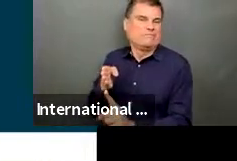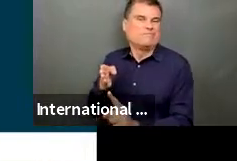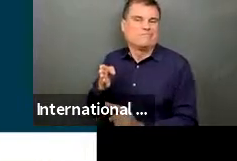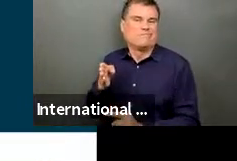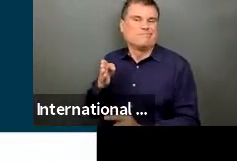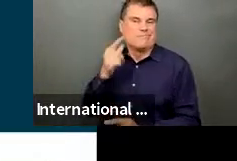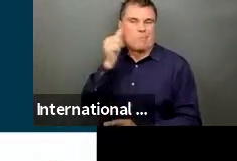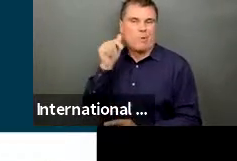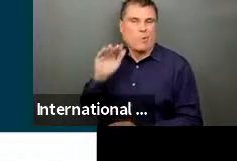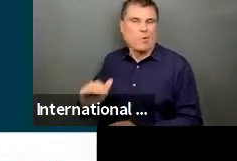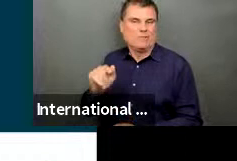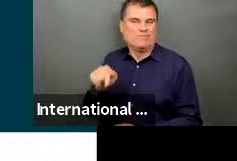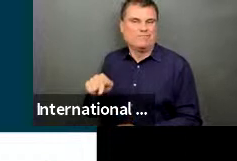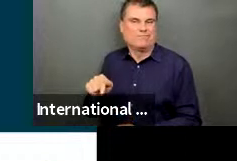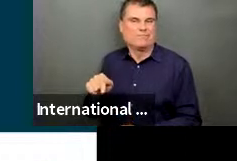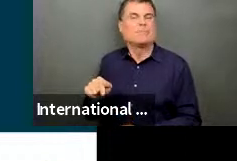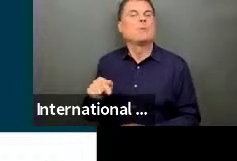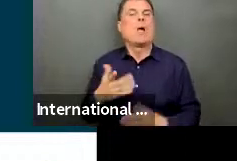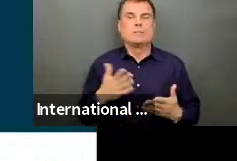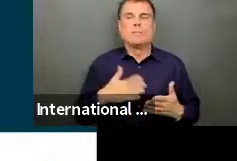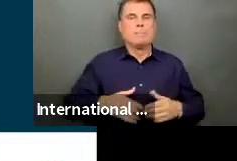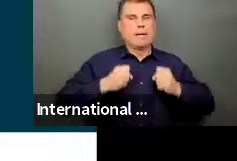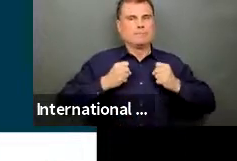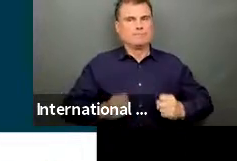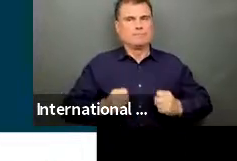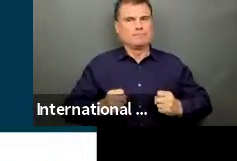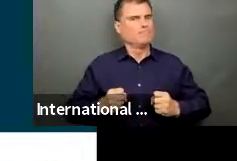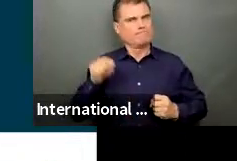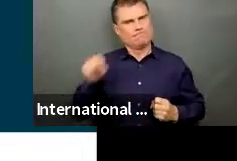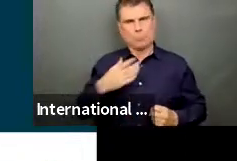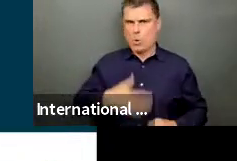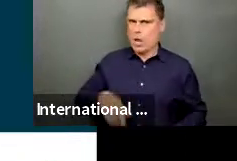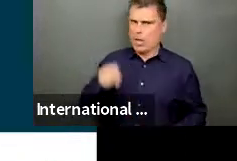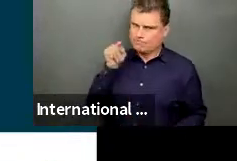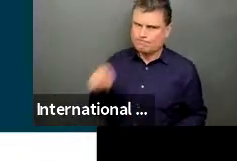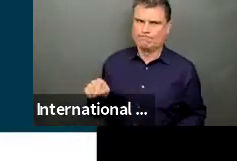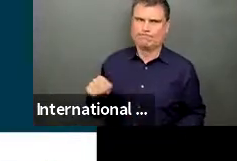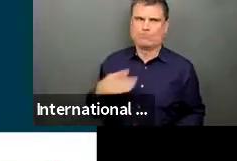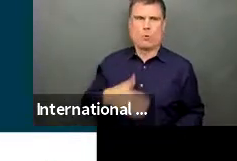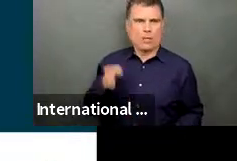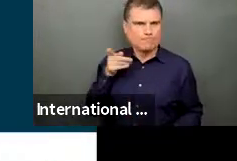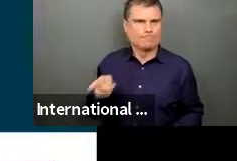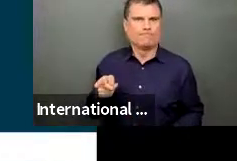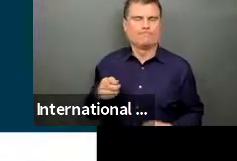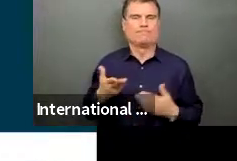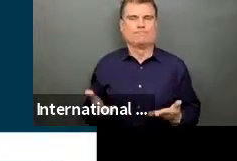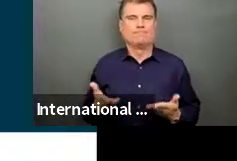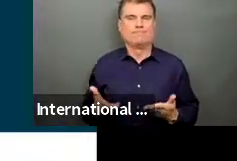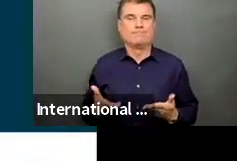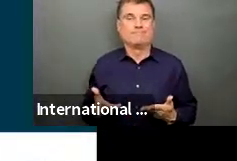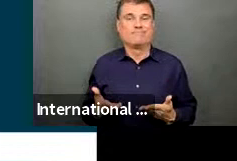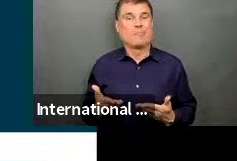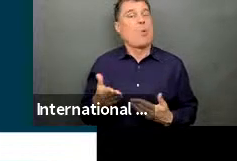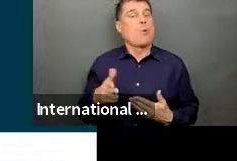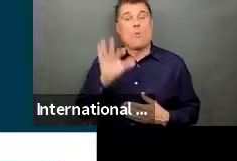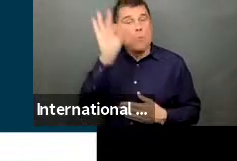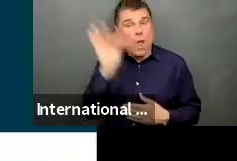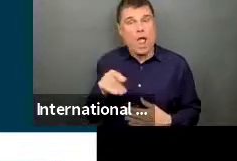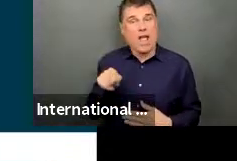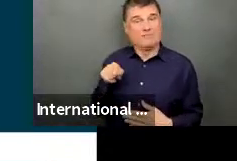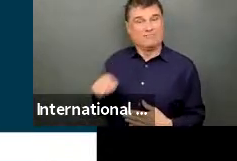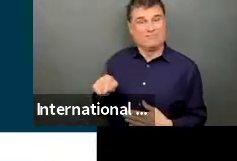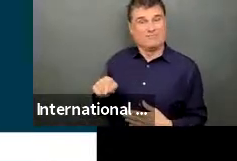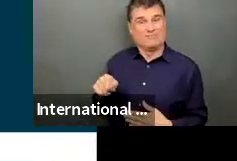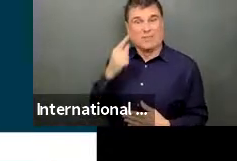birth of a son for family reasons. Because sons are essential for family perpetuation, name